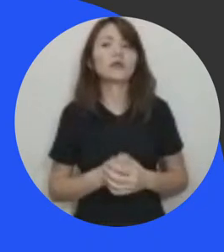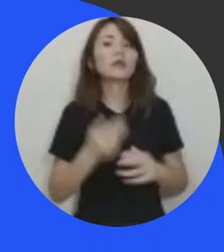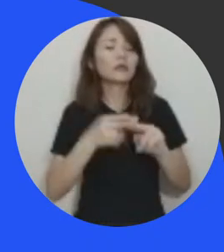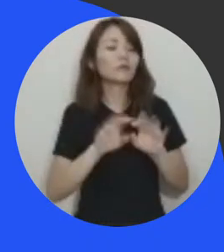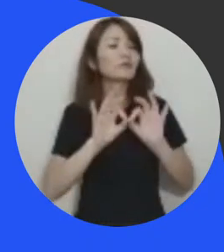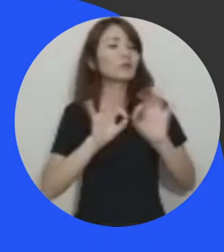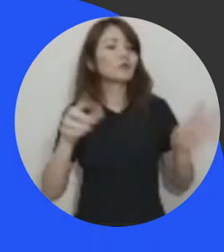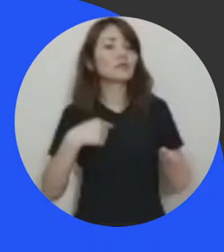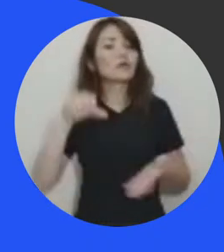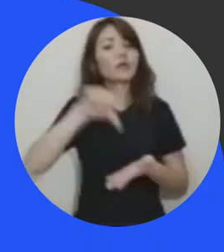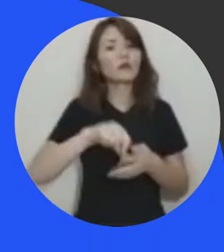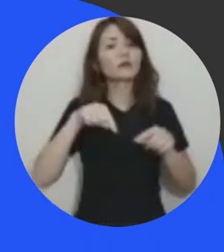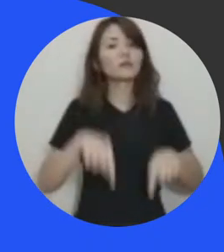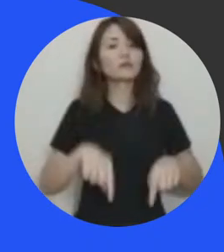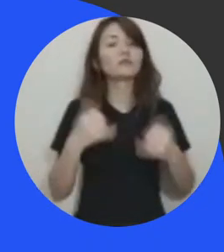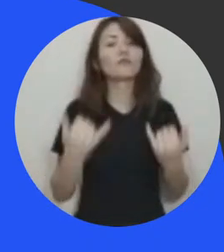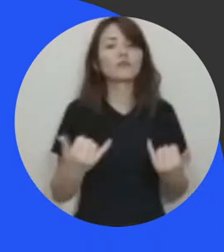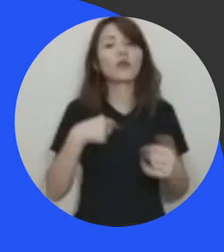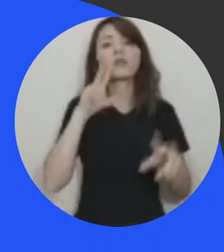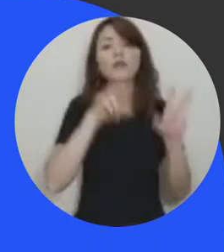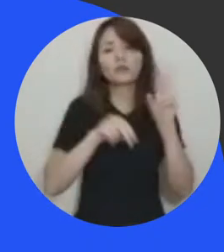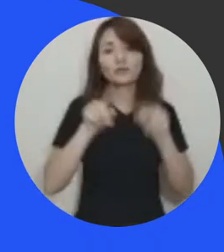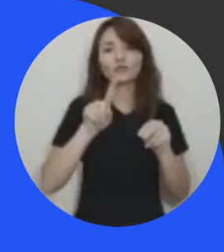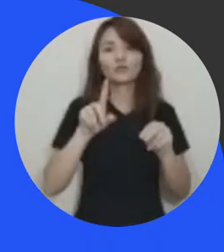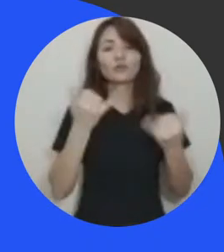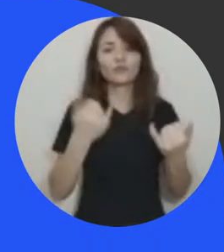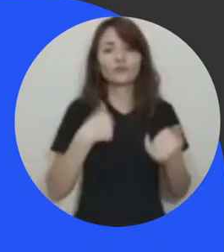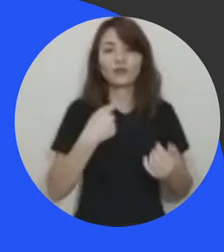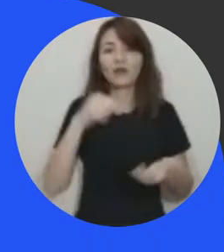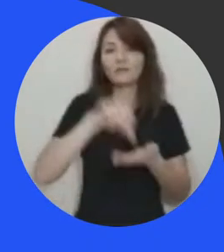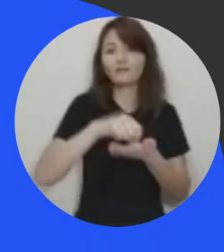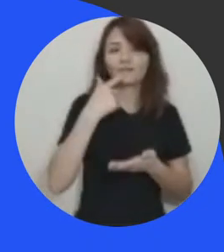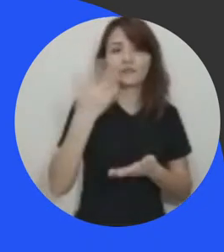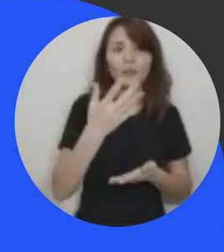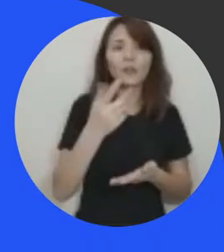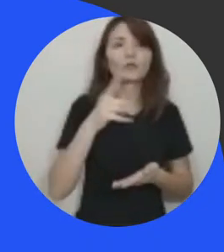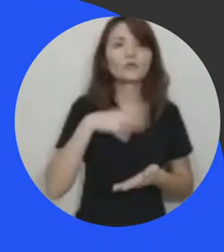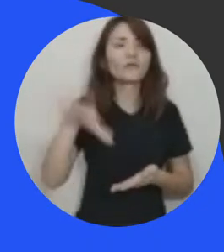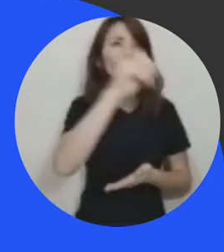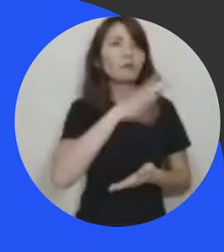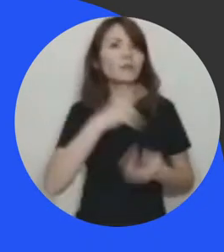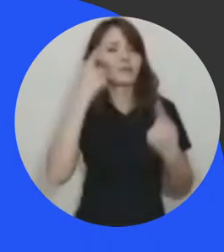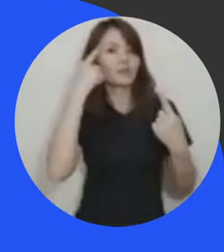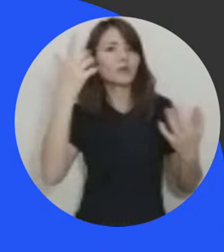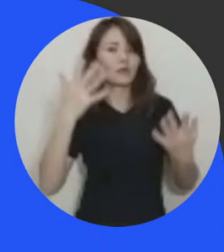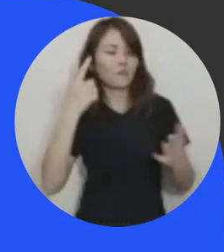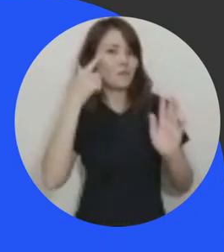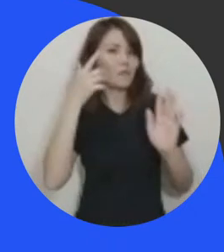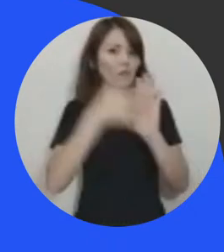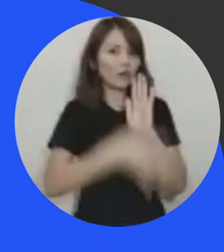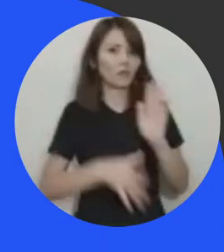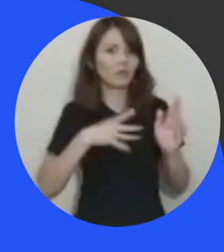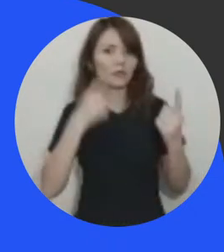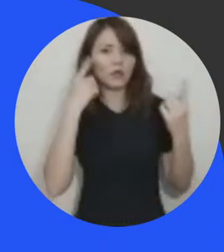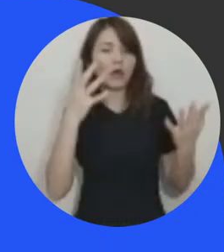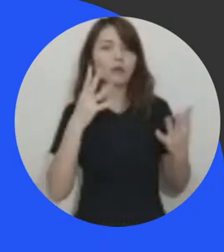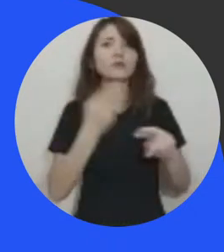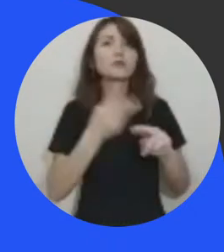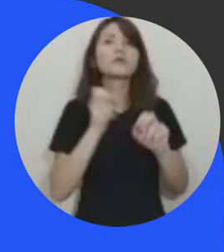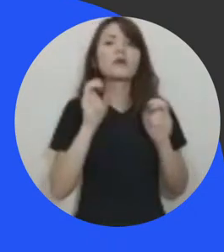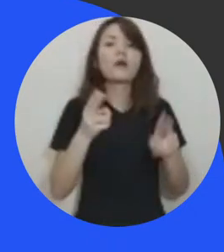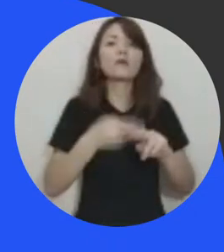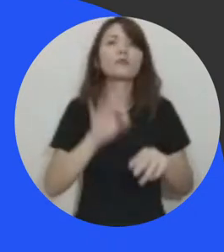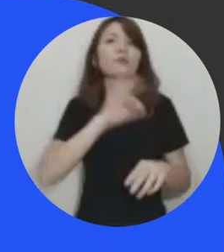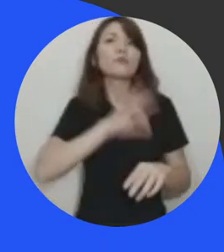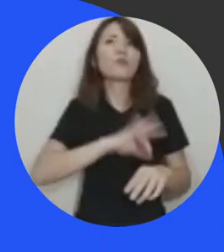talk will give you a bit of an introduction into how we are using the science to help inform the